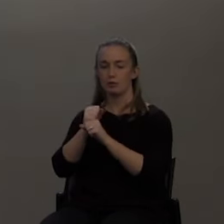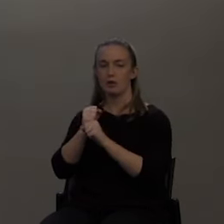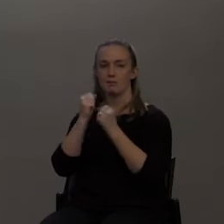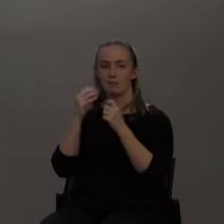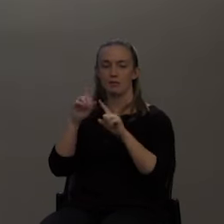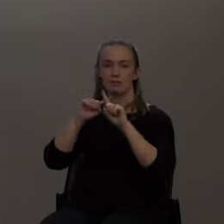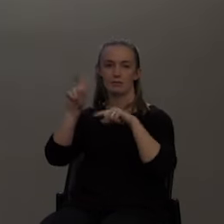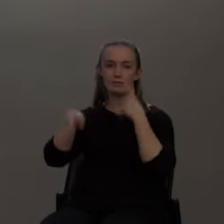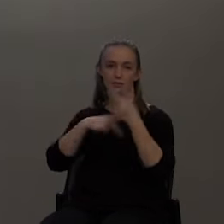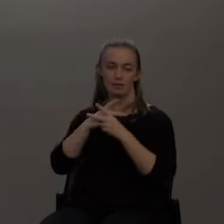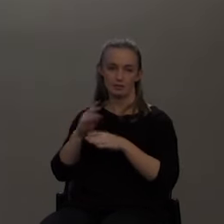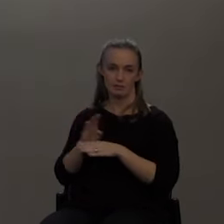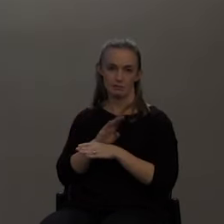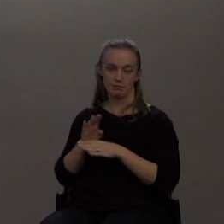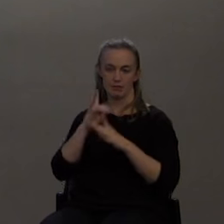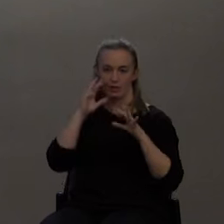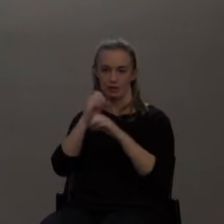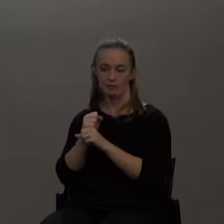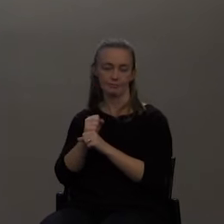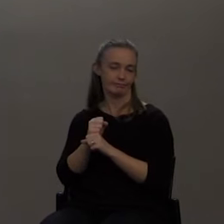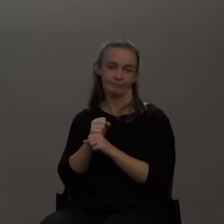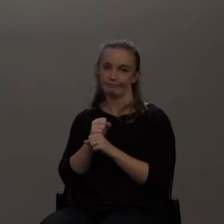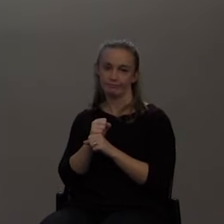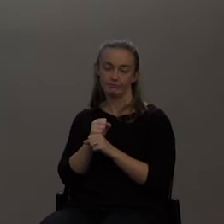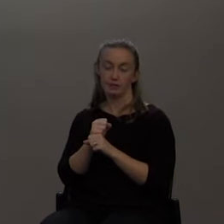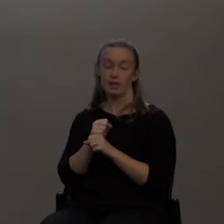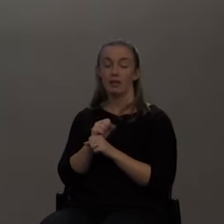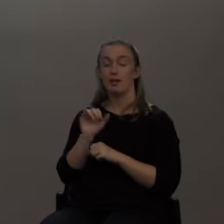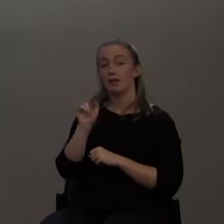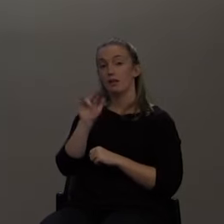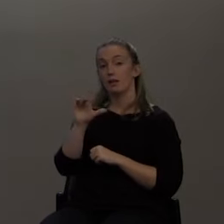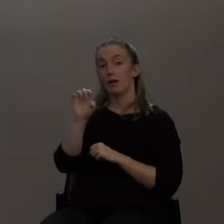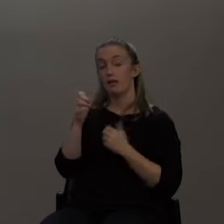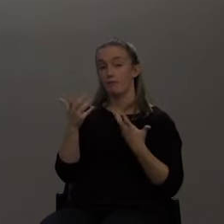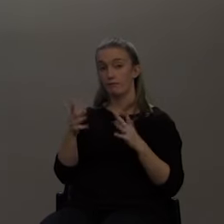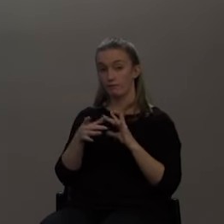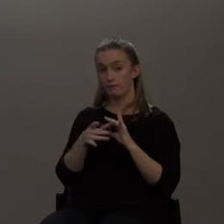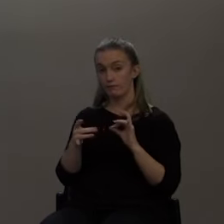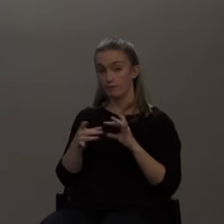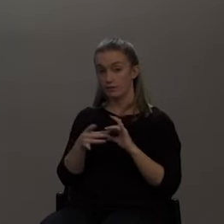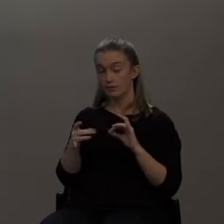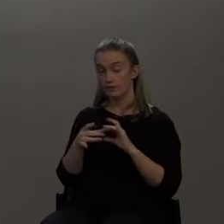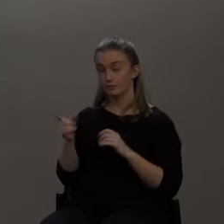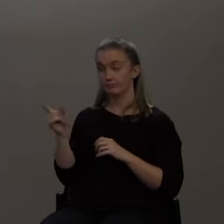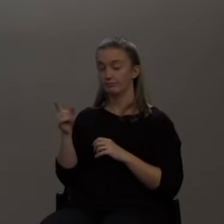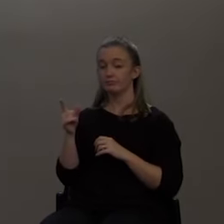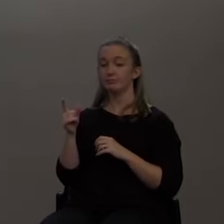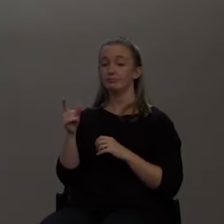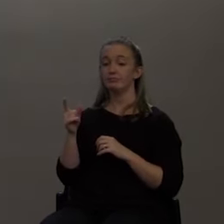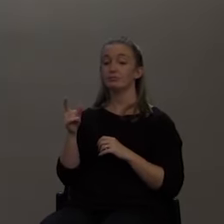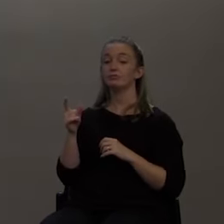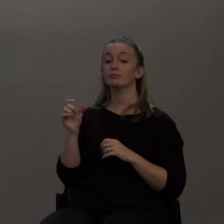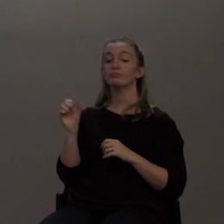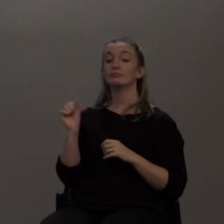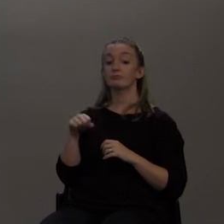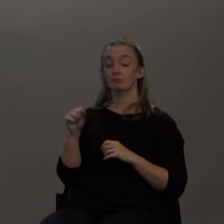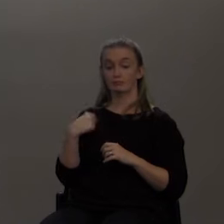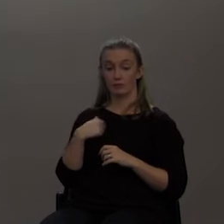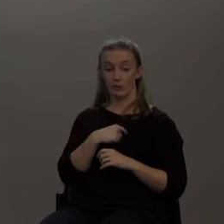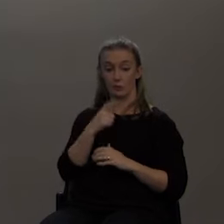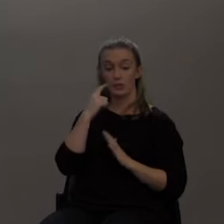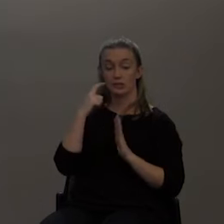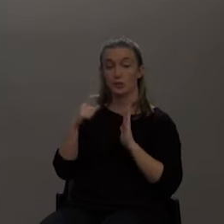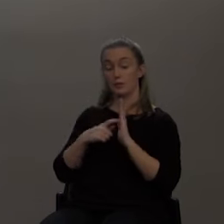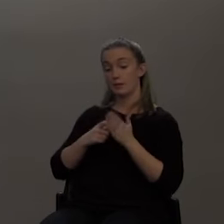businesses. And as Kyle mentioned, we are seeing that there is a preference that